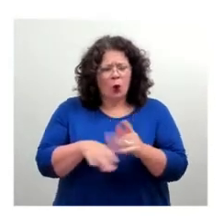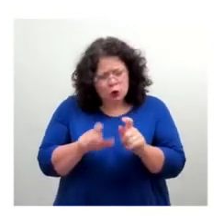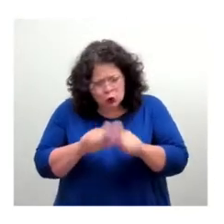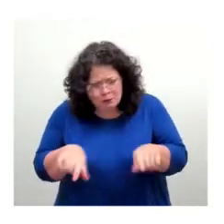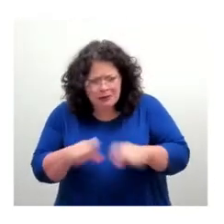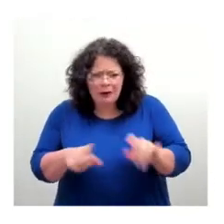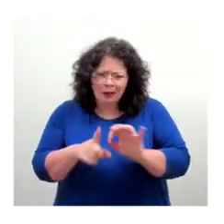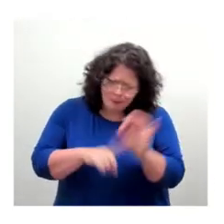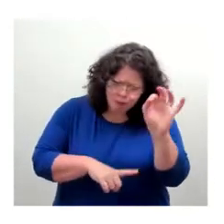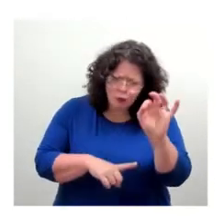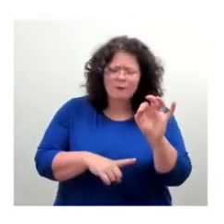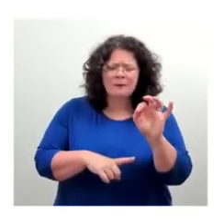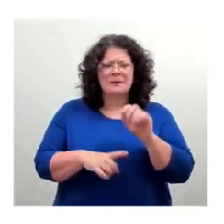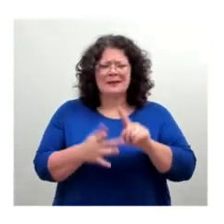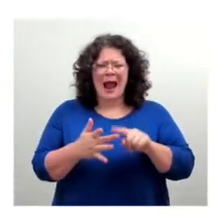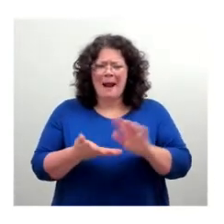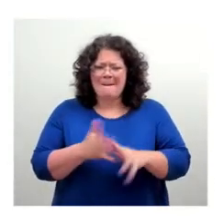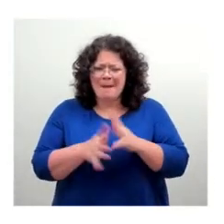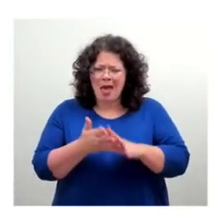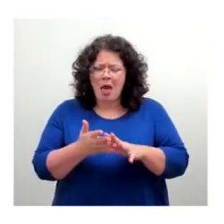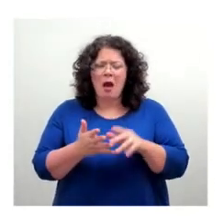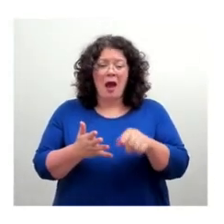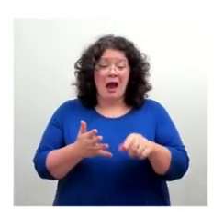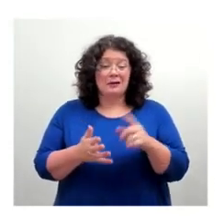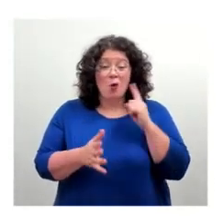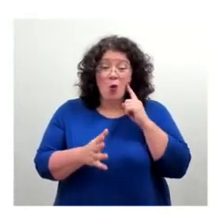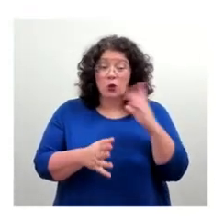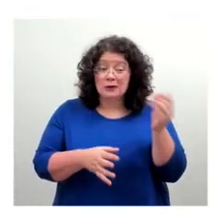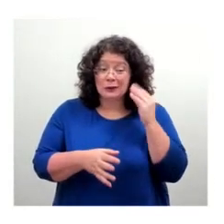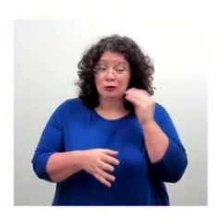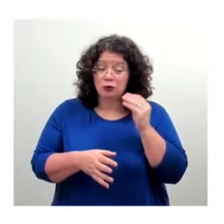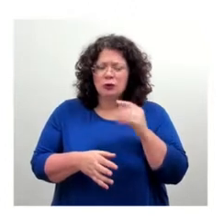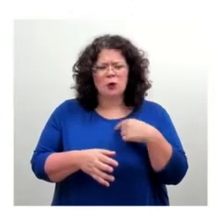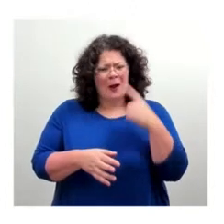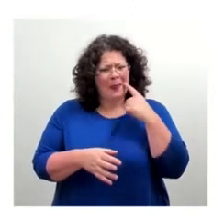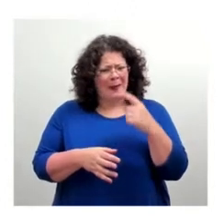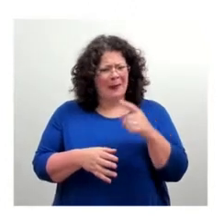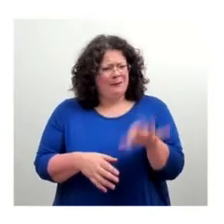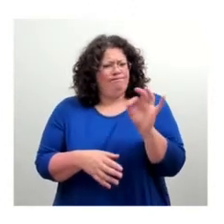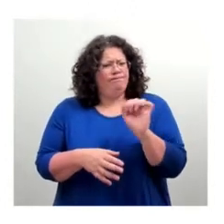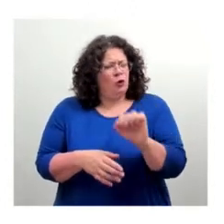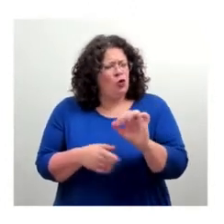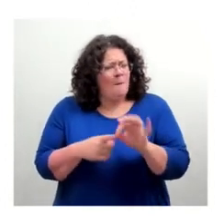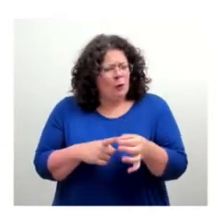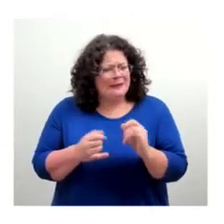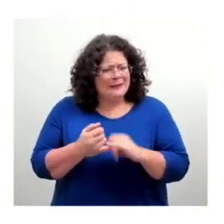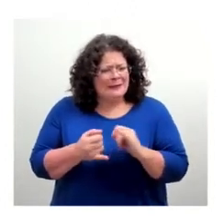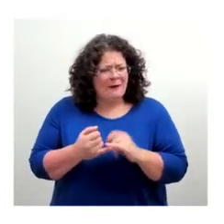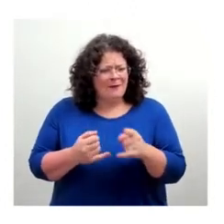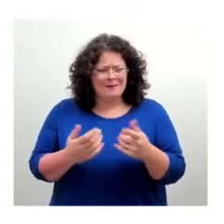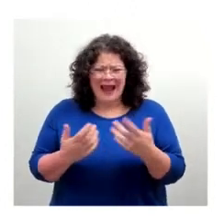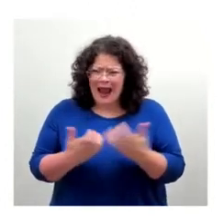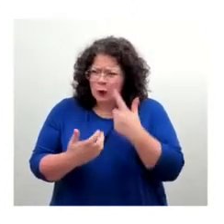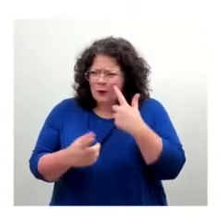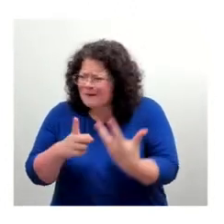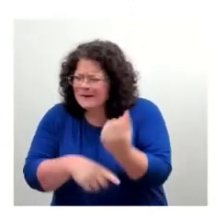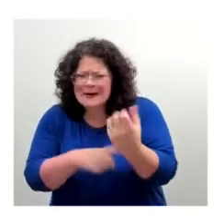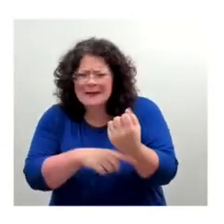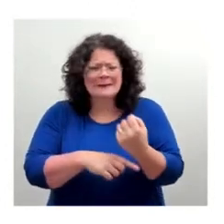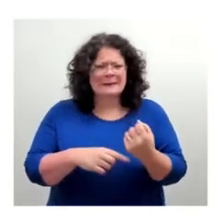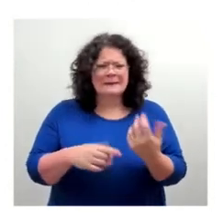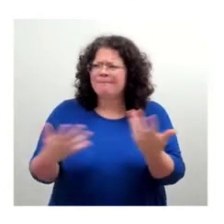app isn't quite as good as it could be in terms of the user journey. So there's been a lot of work in improving that, and how